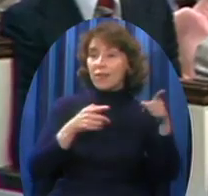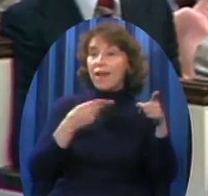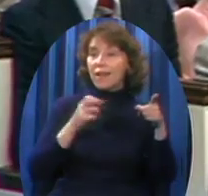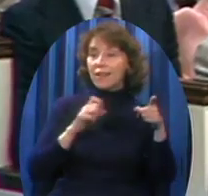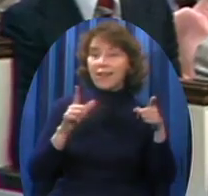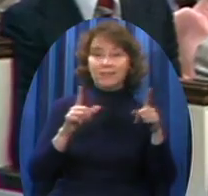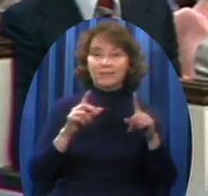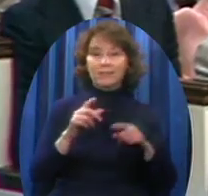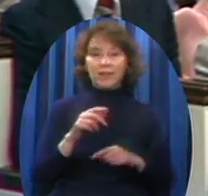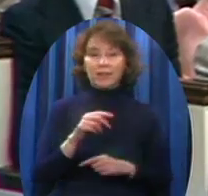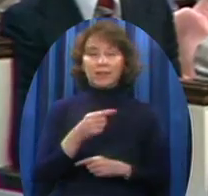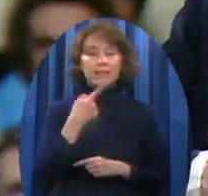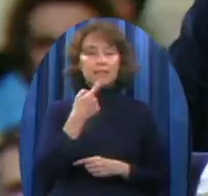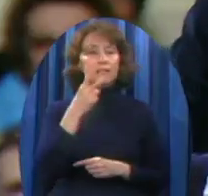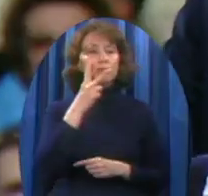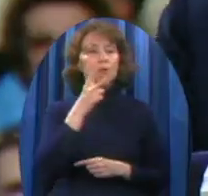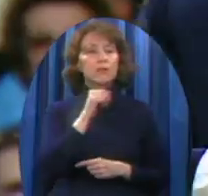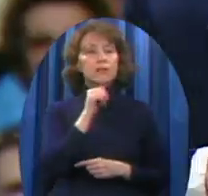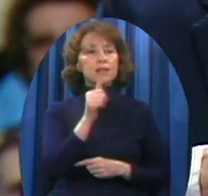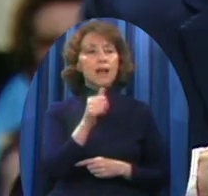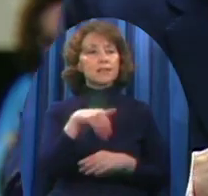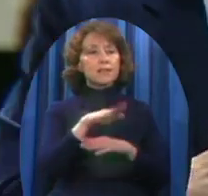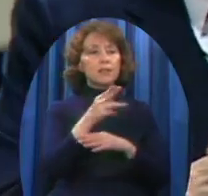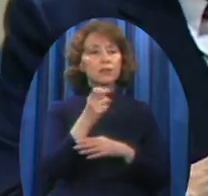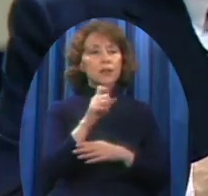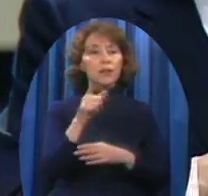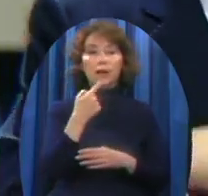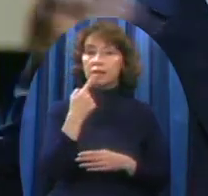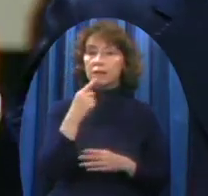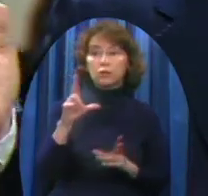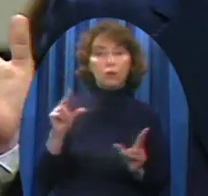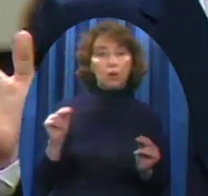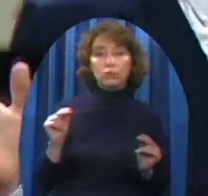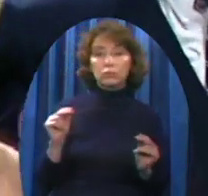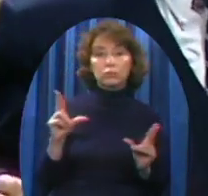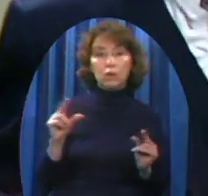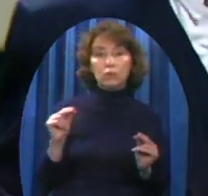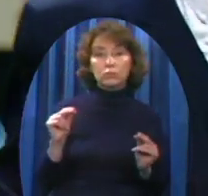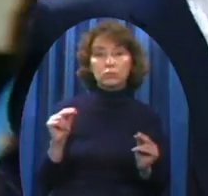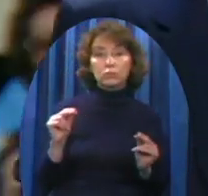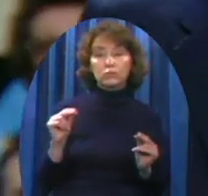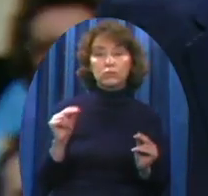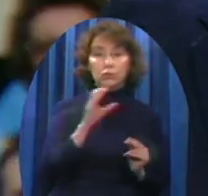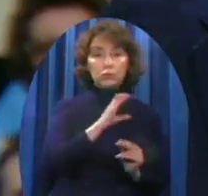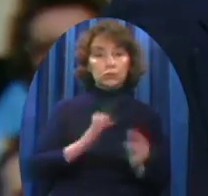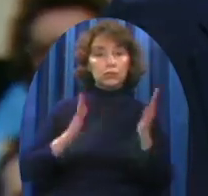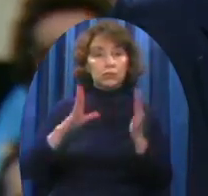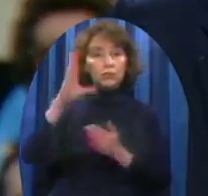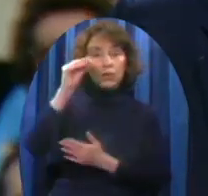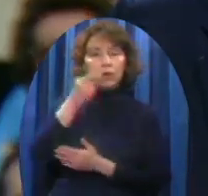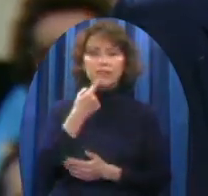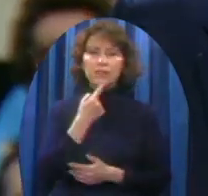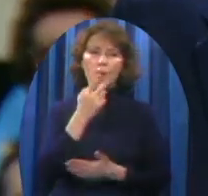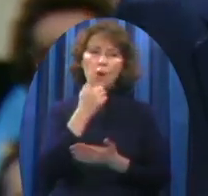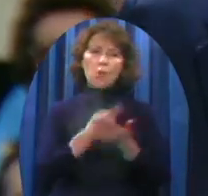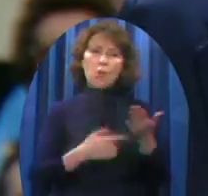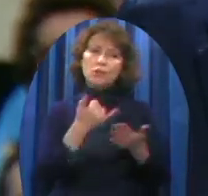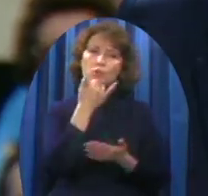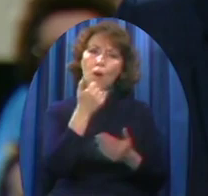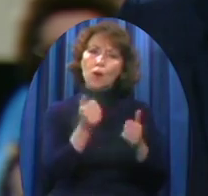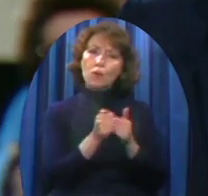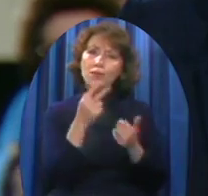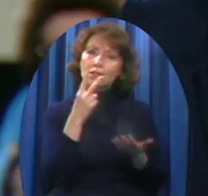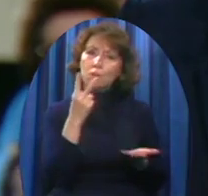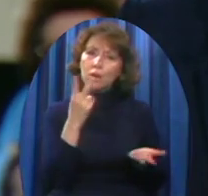Smoking won't send you to hell, he said. I said, no, it won't. And this was a Christian kid. He said, well, what's wrong with it? I said, why are